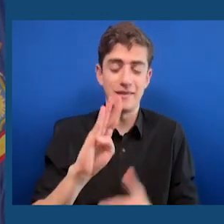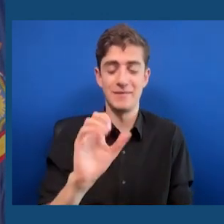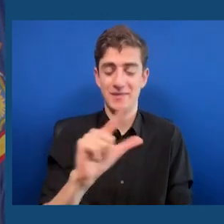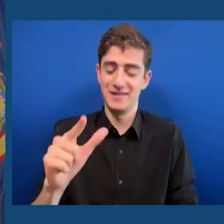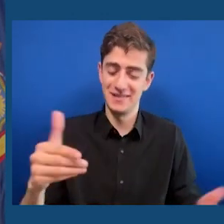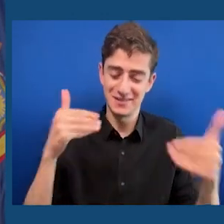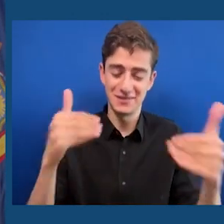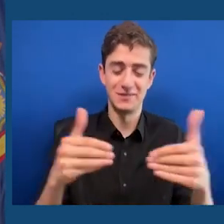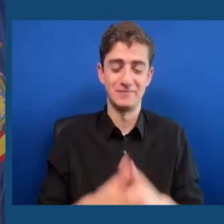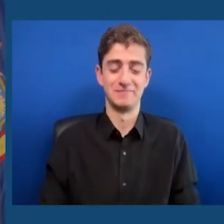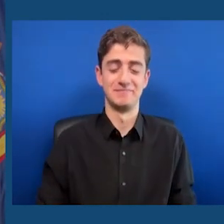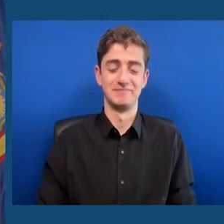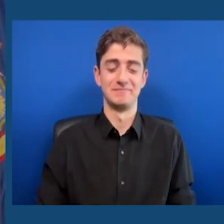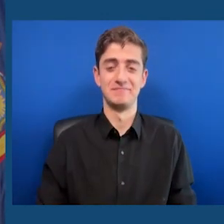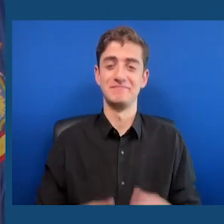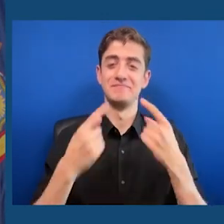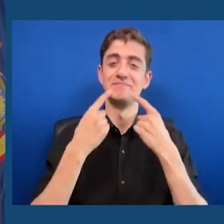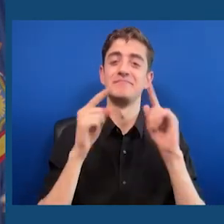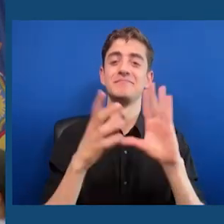we sign the bill.